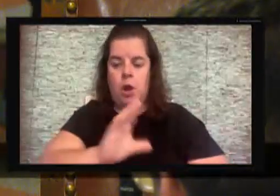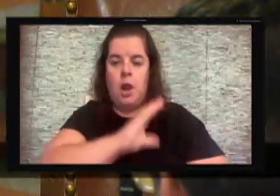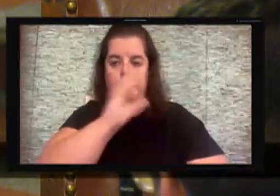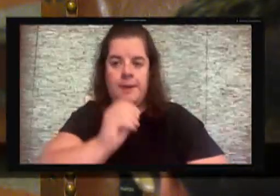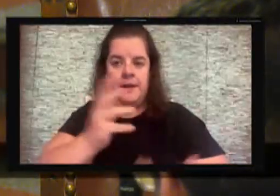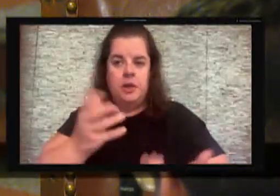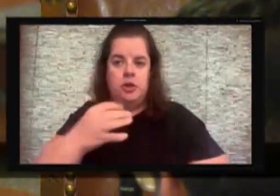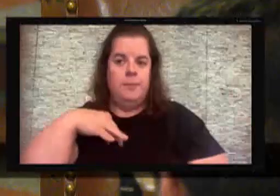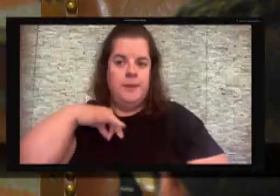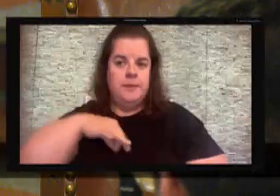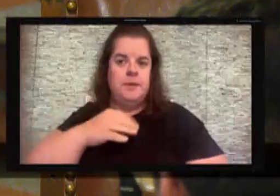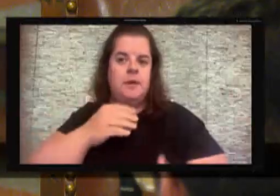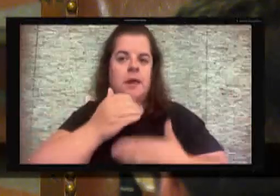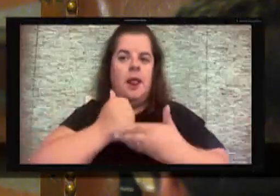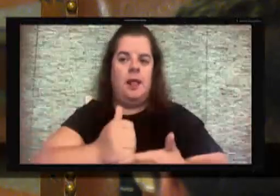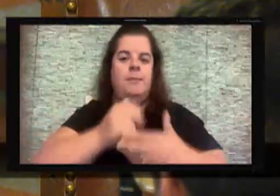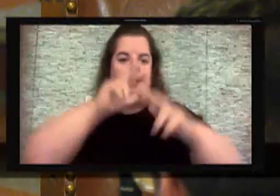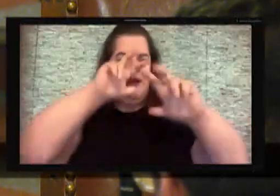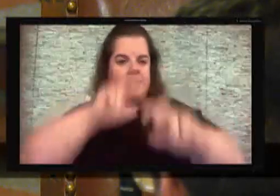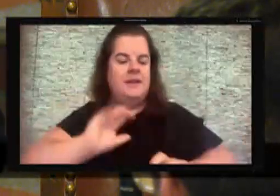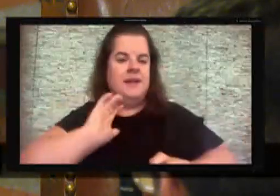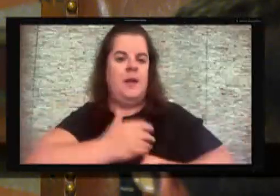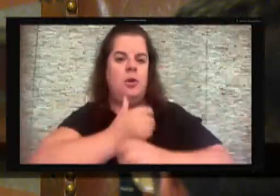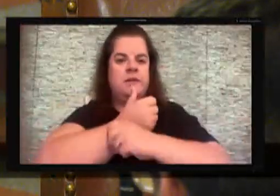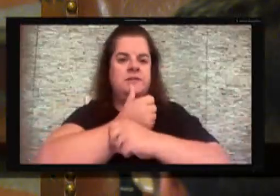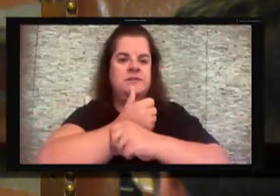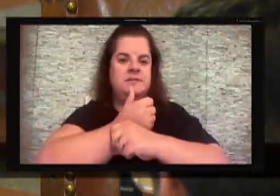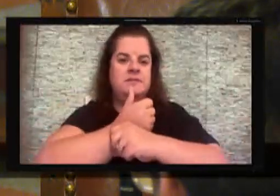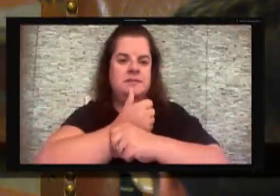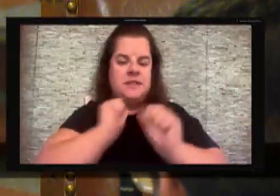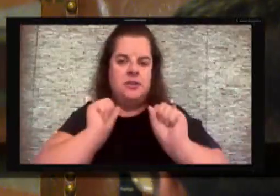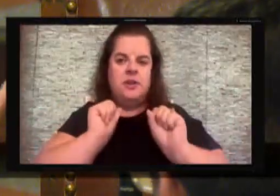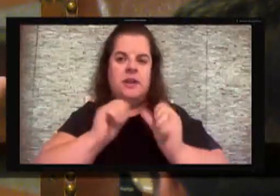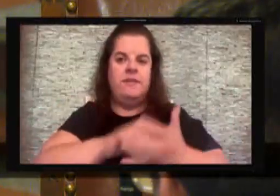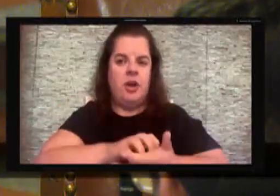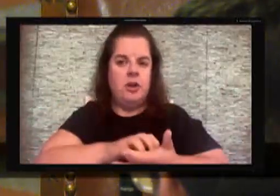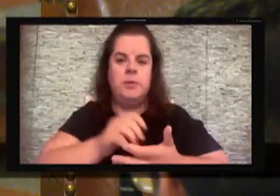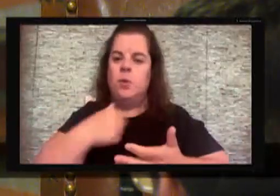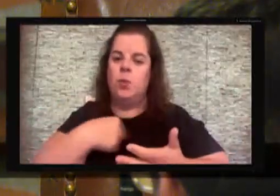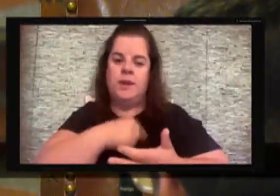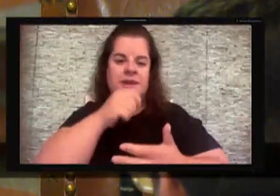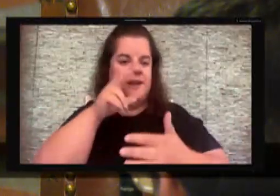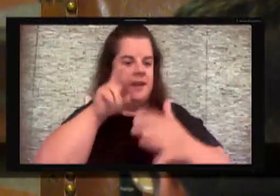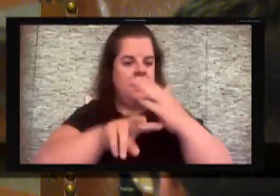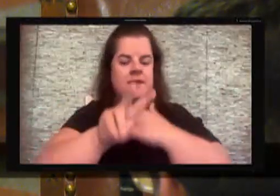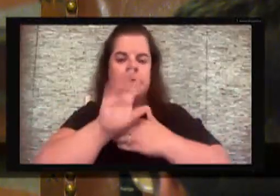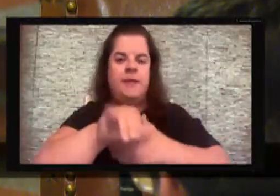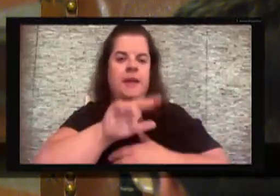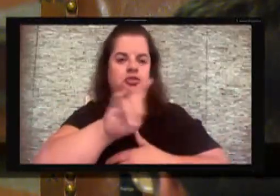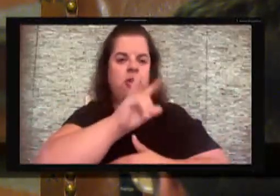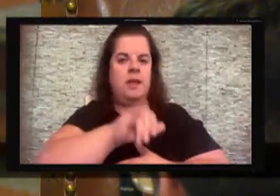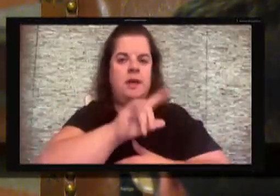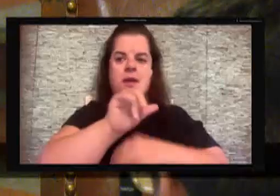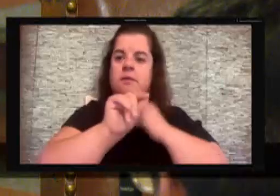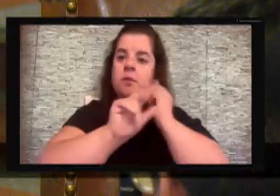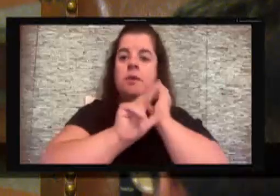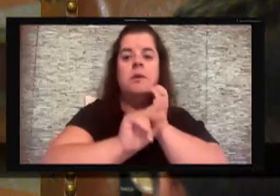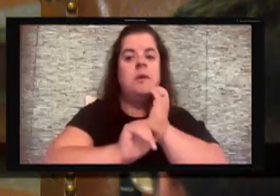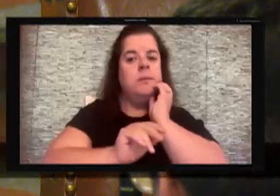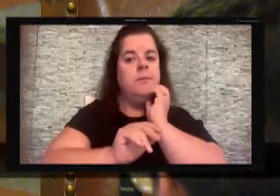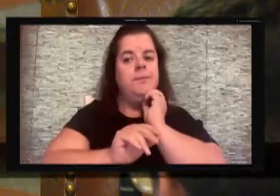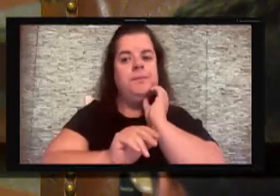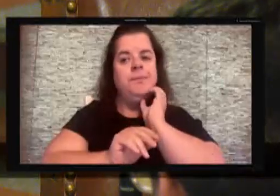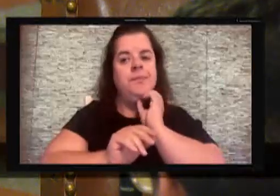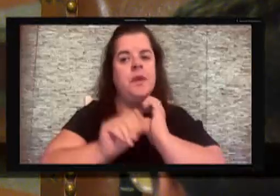us assess some of our security vulnerabilities. We didn't anticipate that in July of 2023. So the unbudgeted expenses